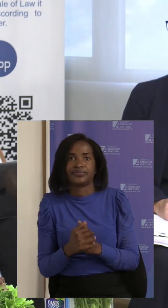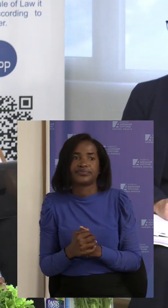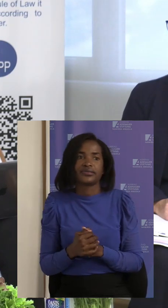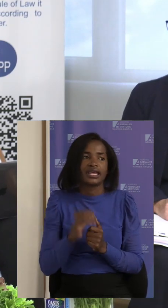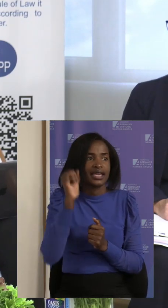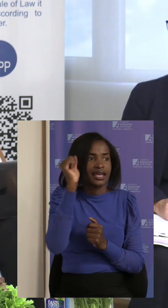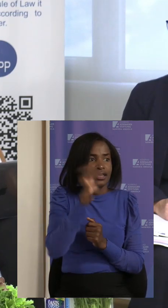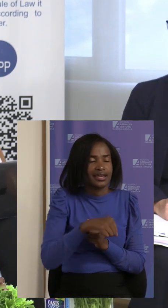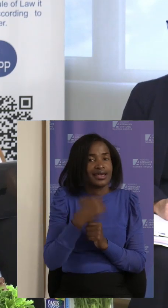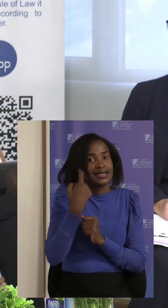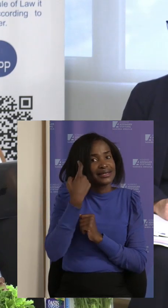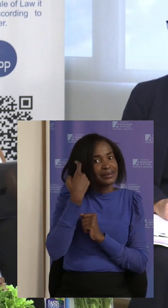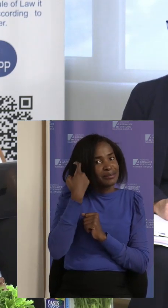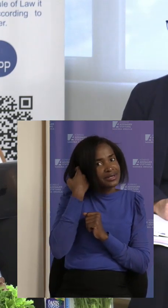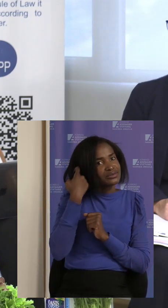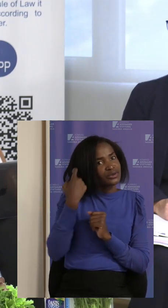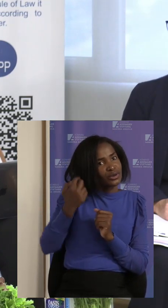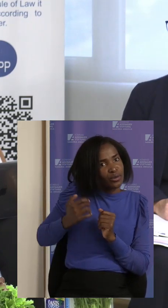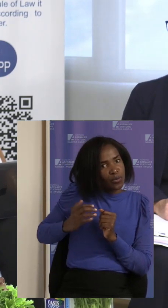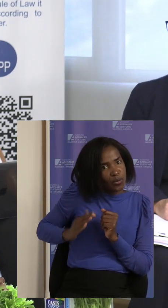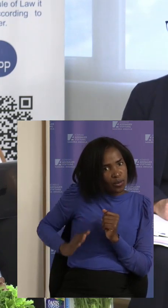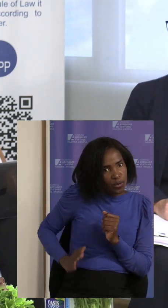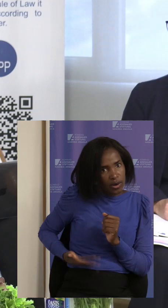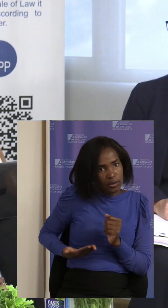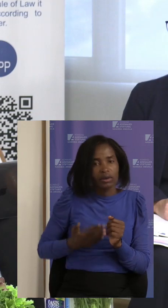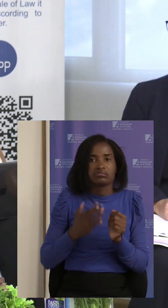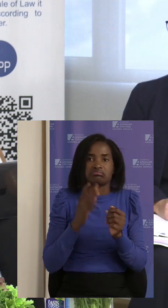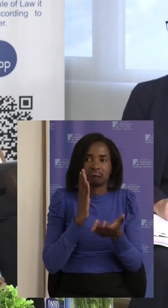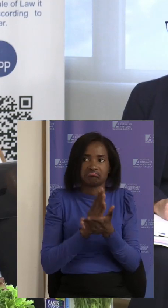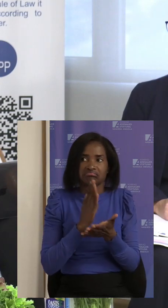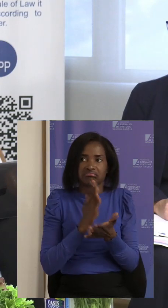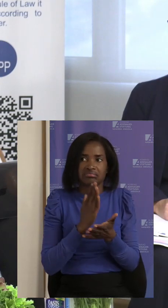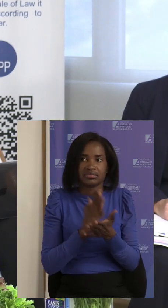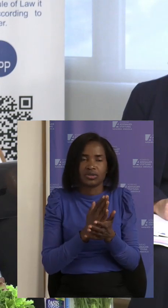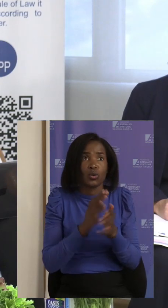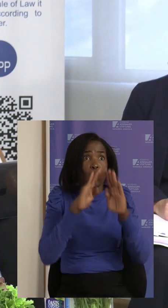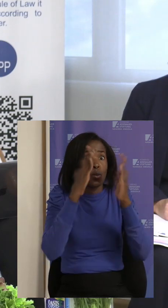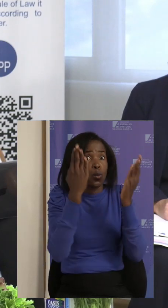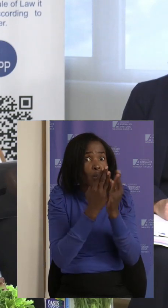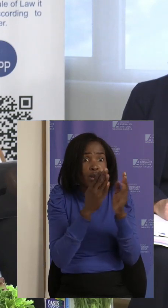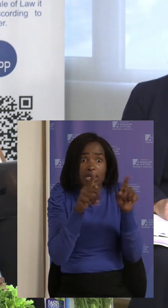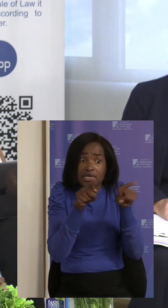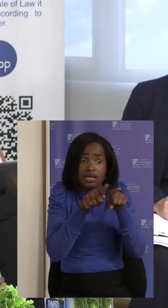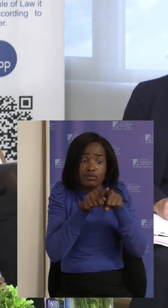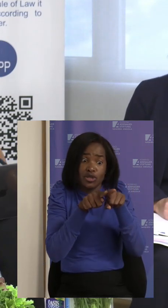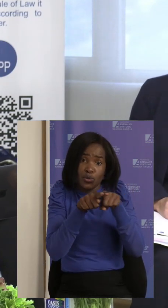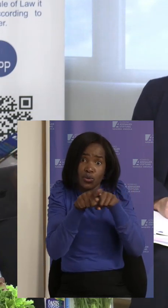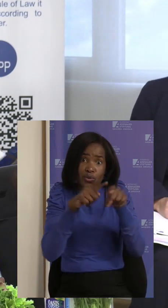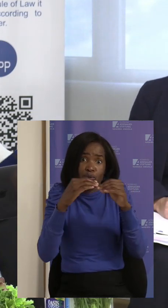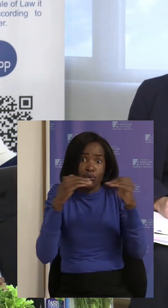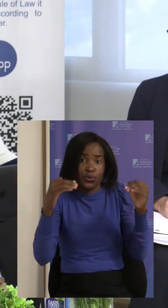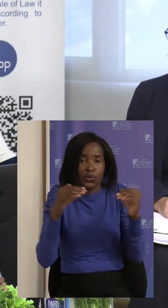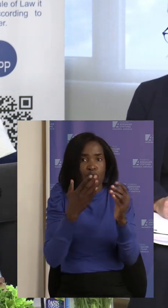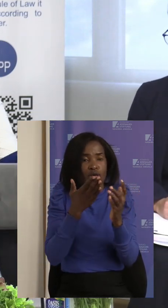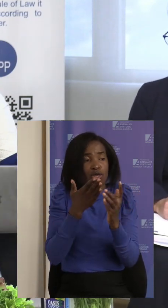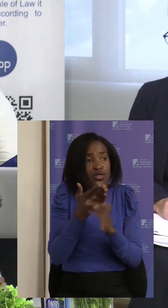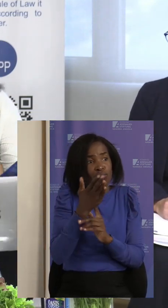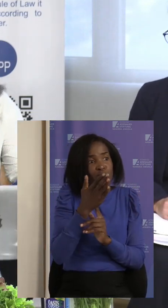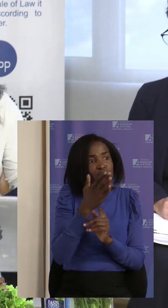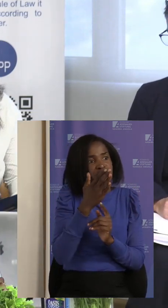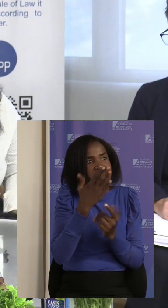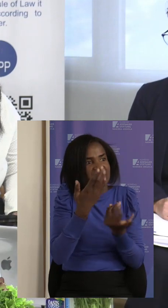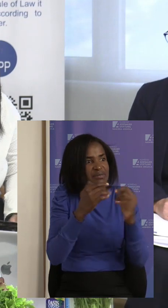ministry ensures to be globally competitive through the